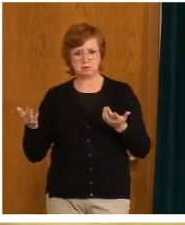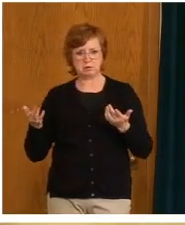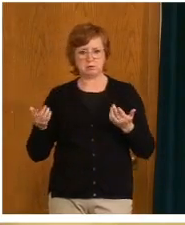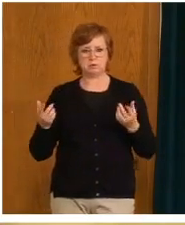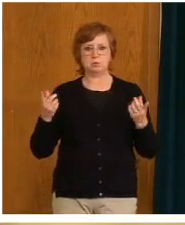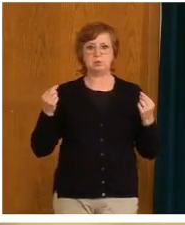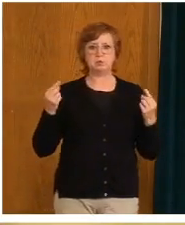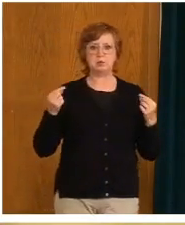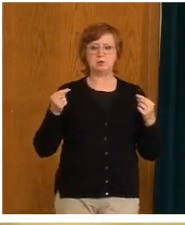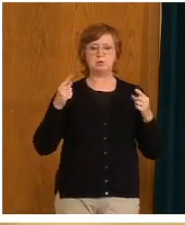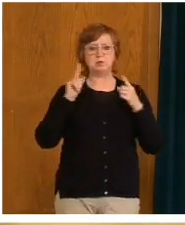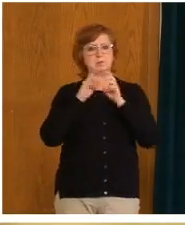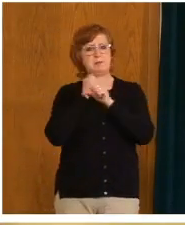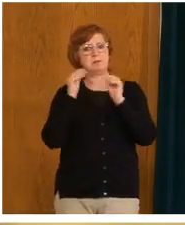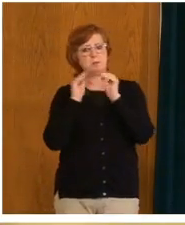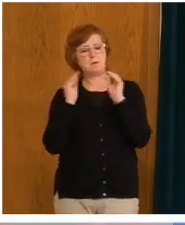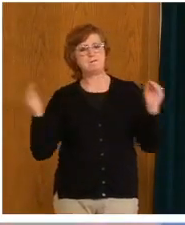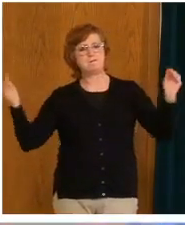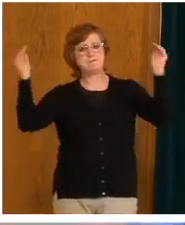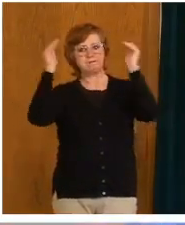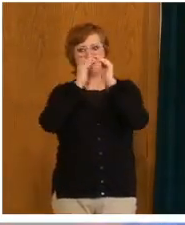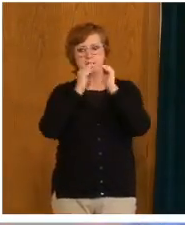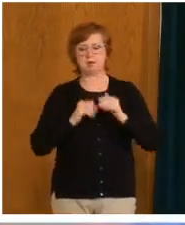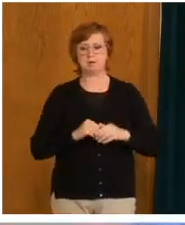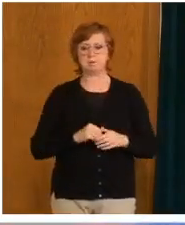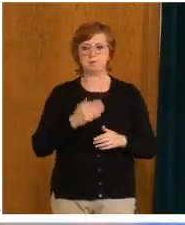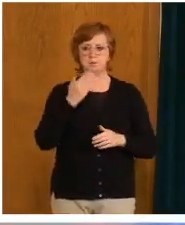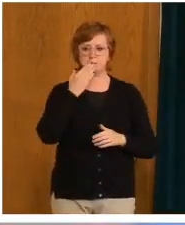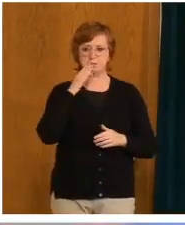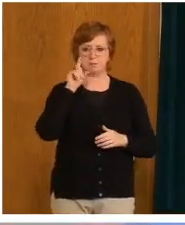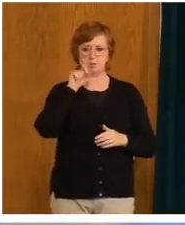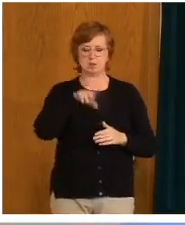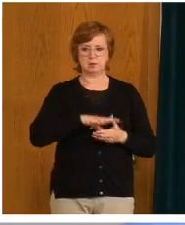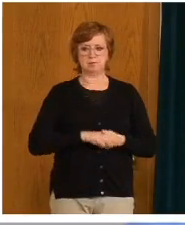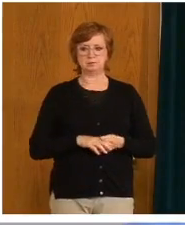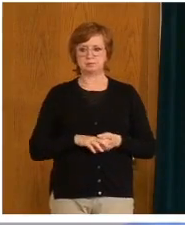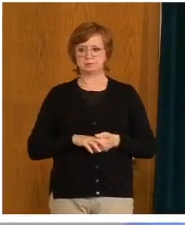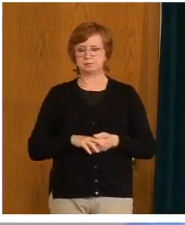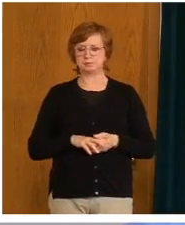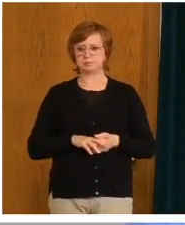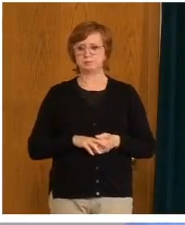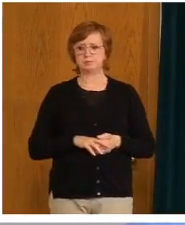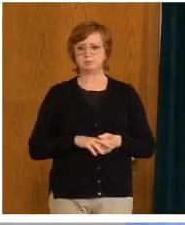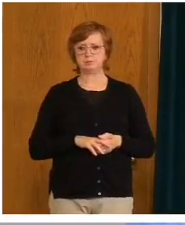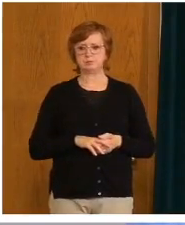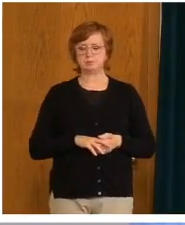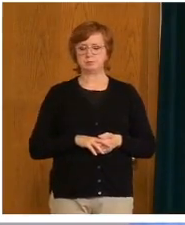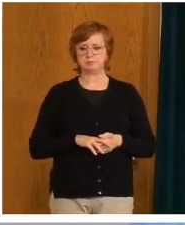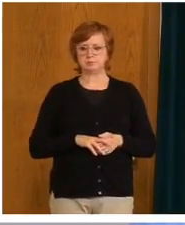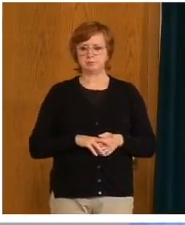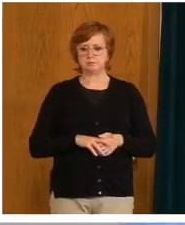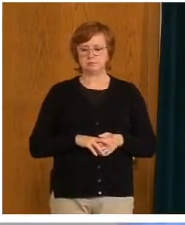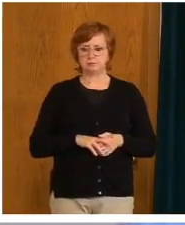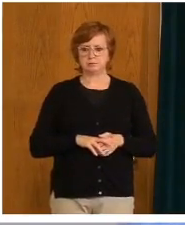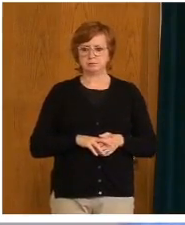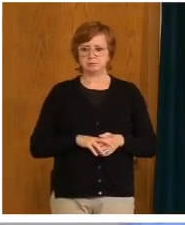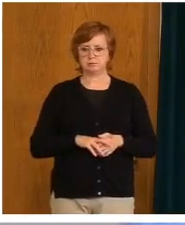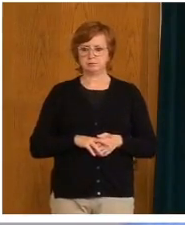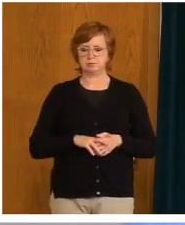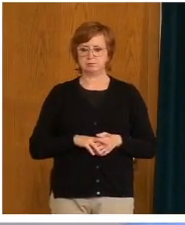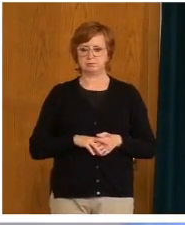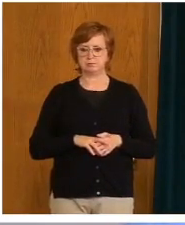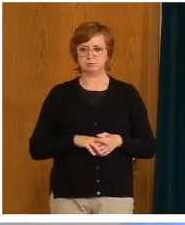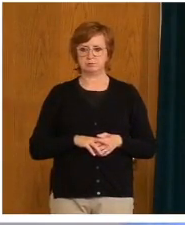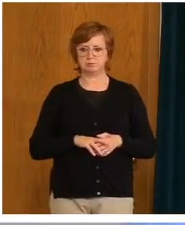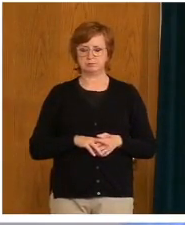shot if they want it? Well, great question, Zach. I'll just start by saying, throughout the vaccination program,